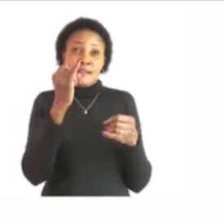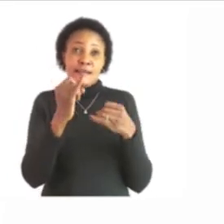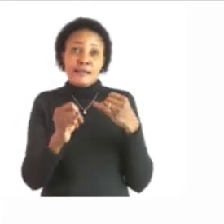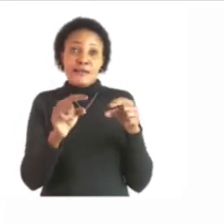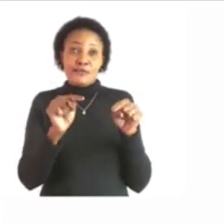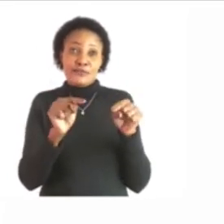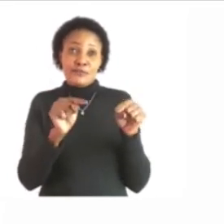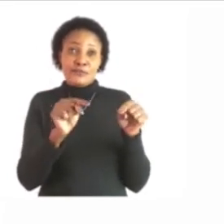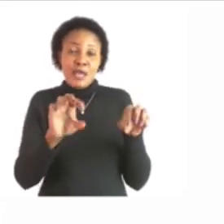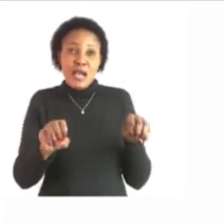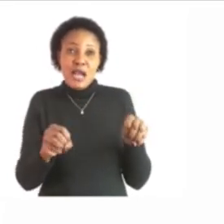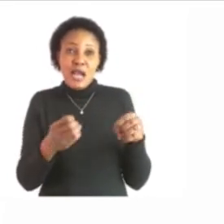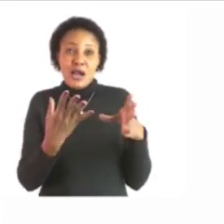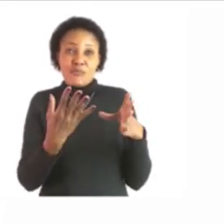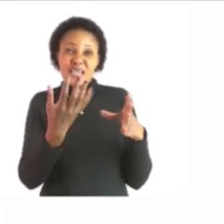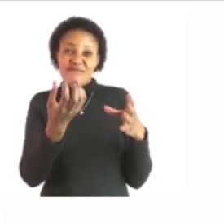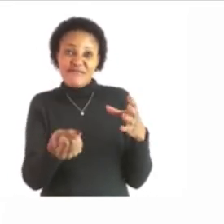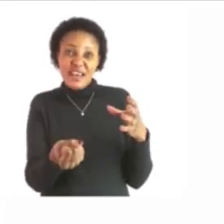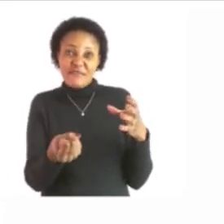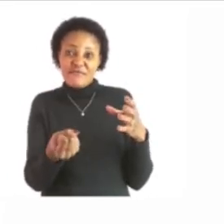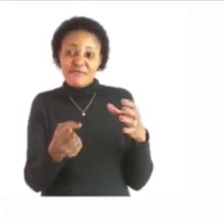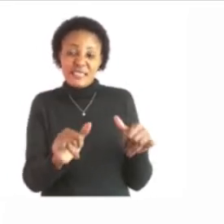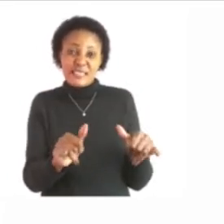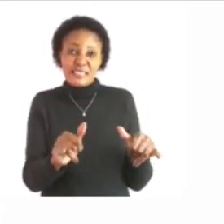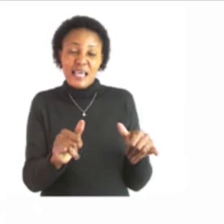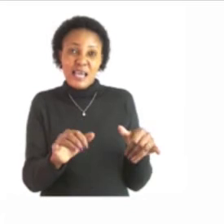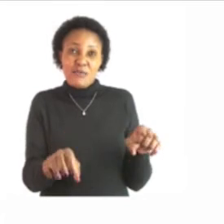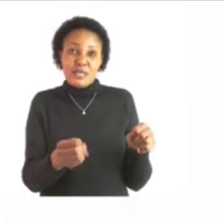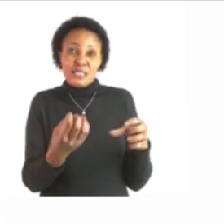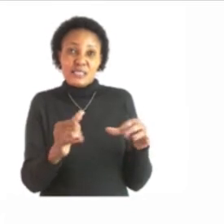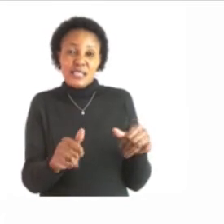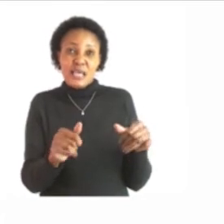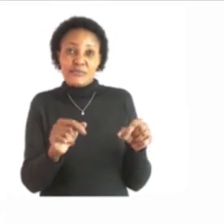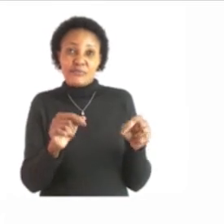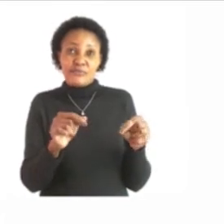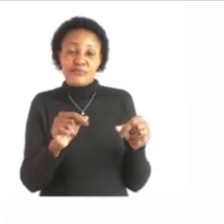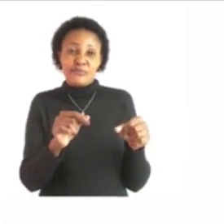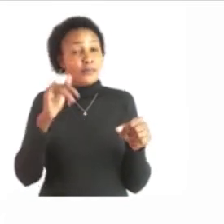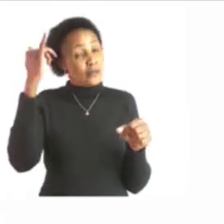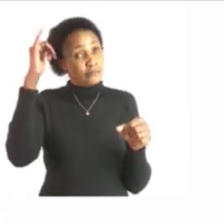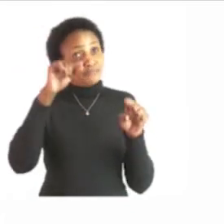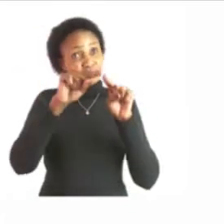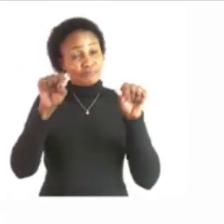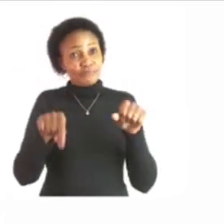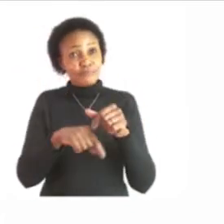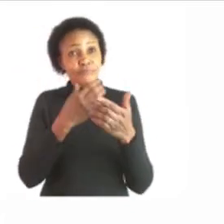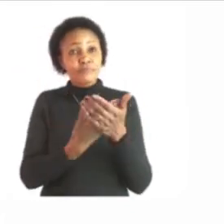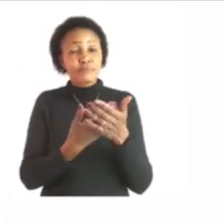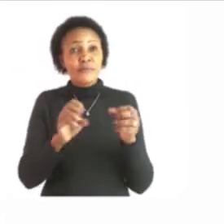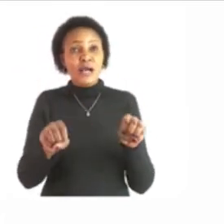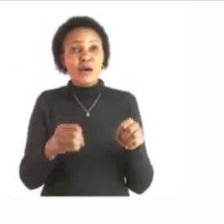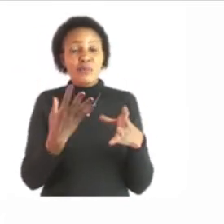says how many are left. Now let's go back to our pictures. The taxis. How many taxis are